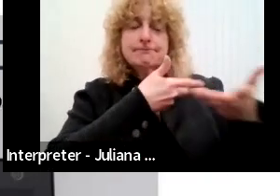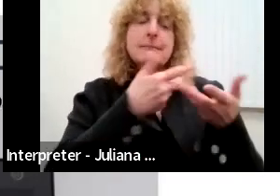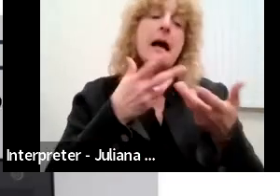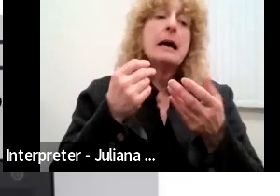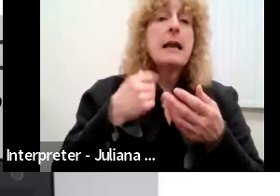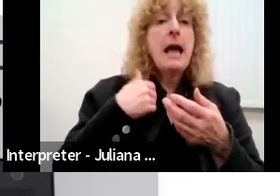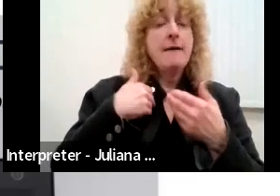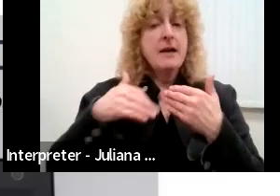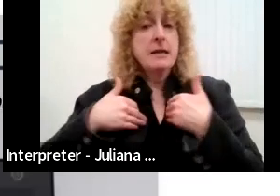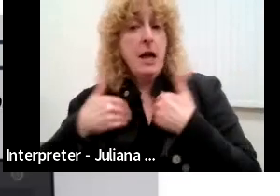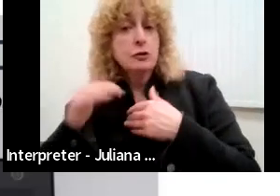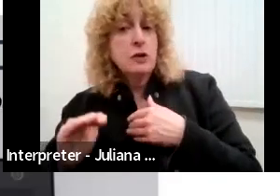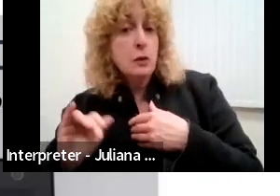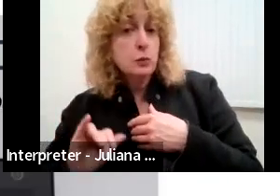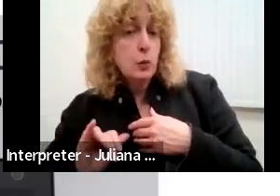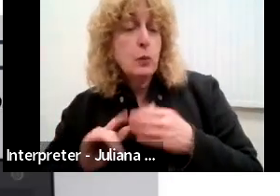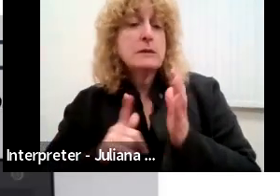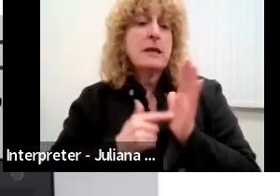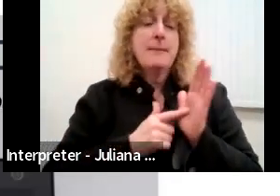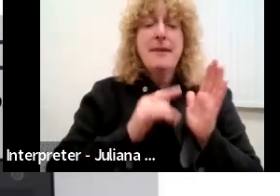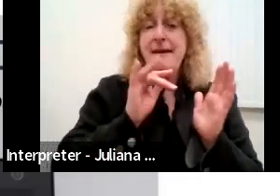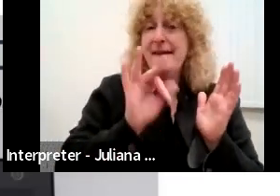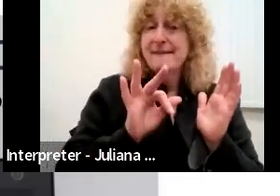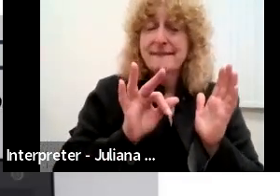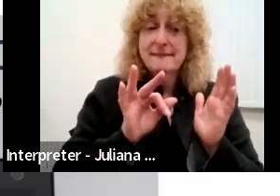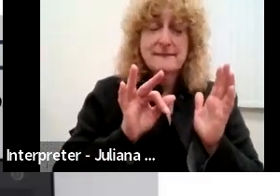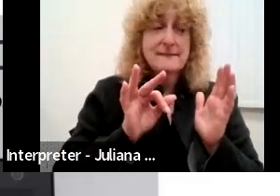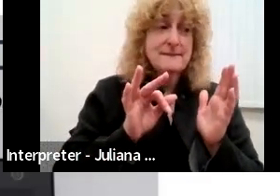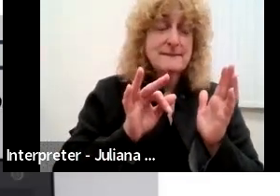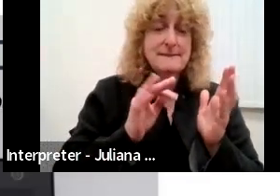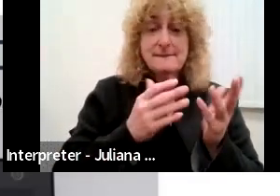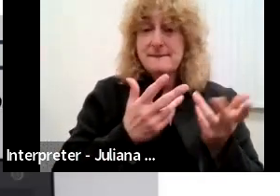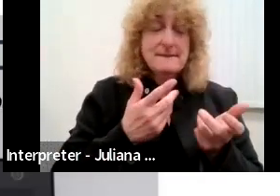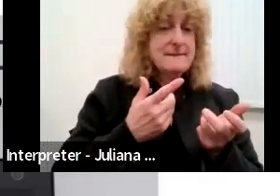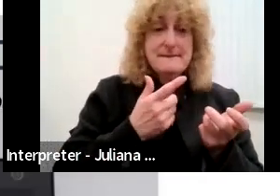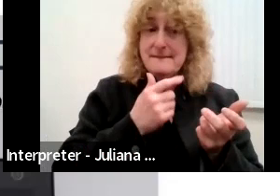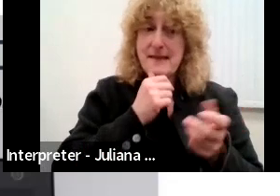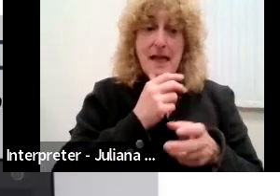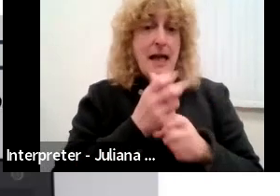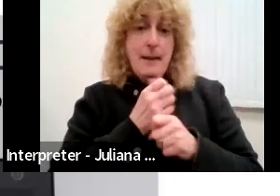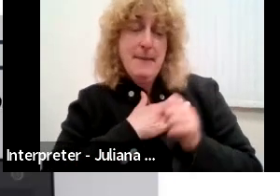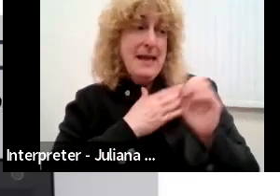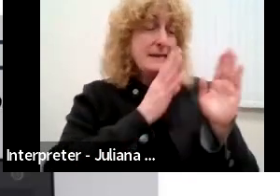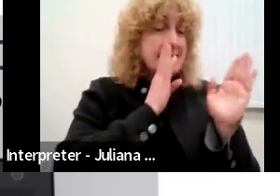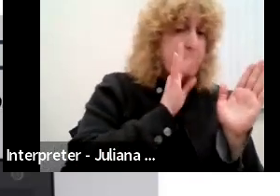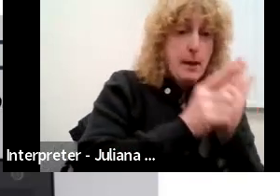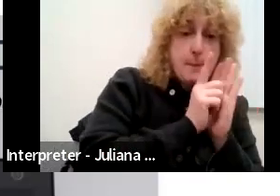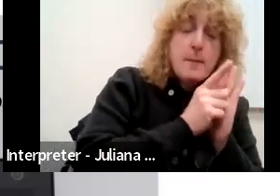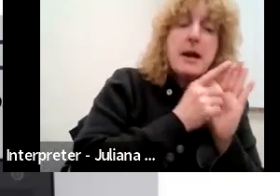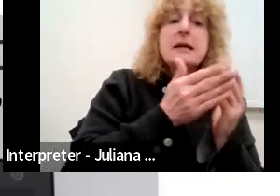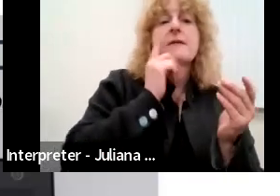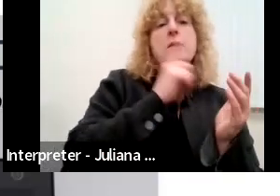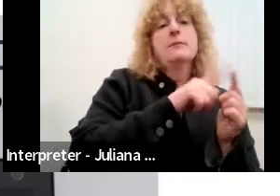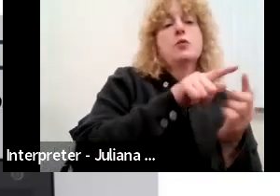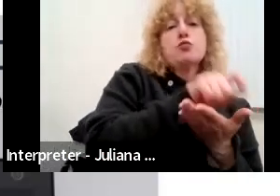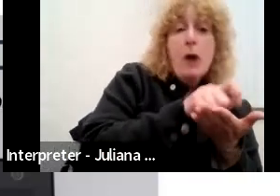a younger child as well, sometimes if he's just not able to get my attention in the moment, it's easier for him to write it down,